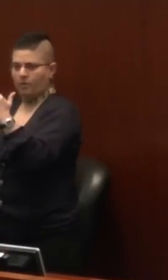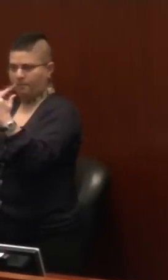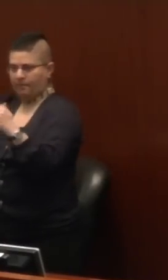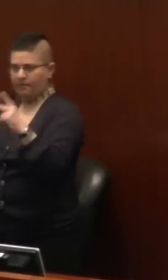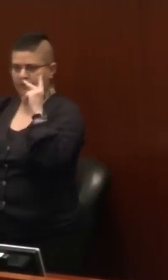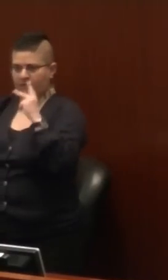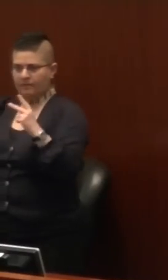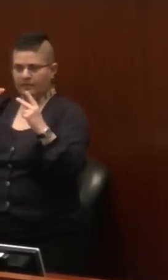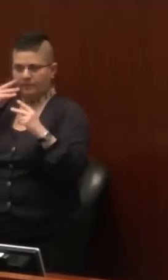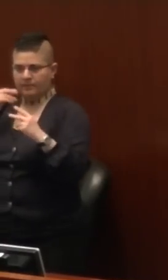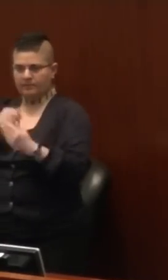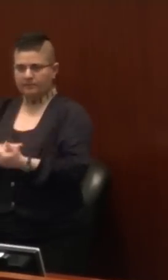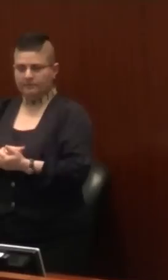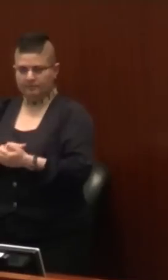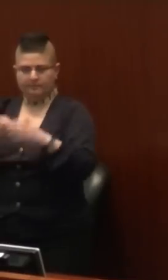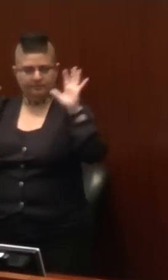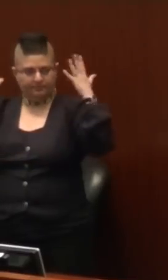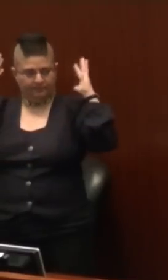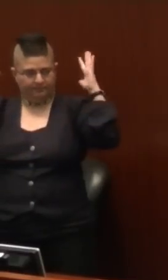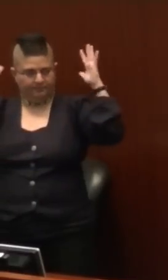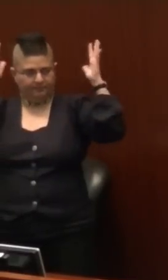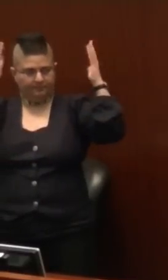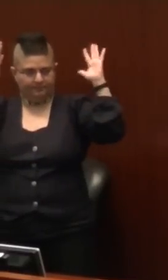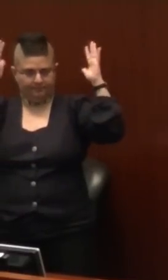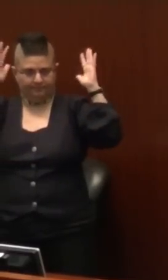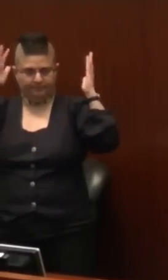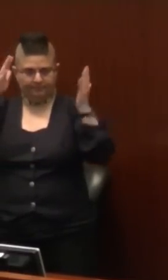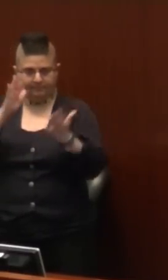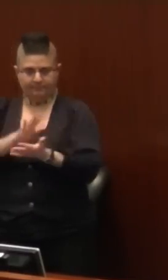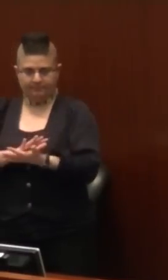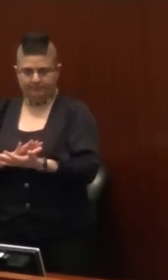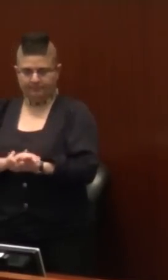Toronto. Black Lives Matter.